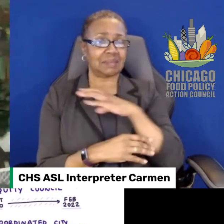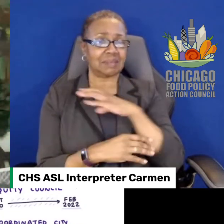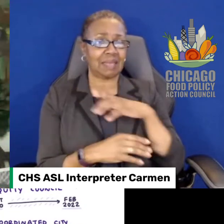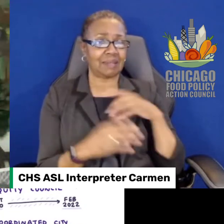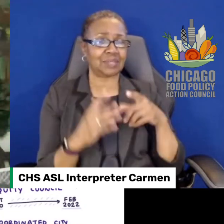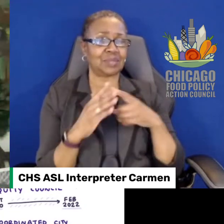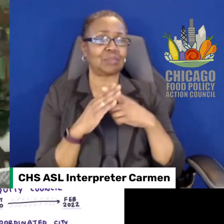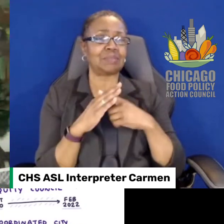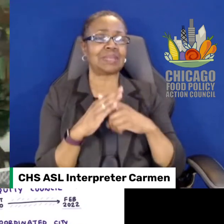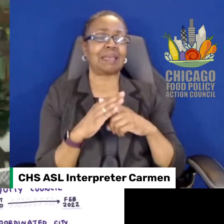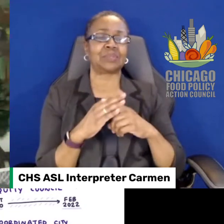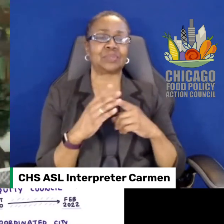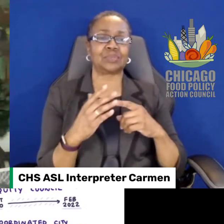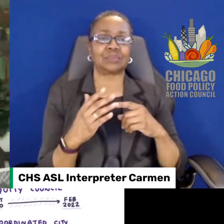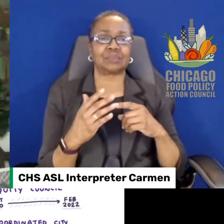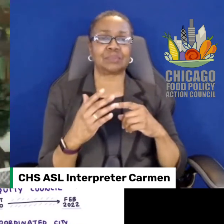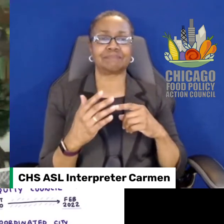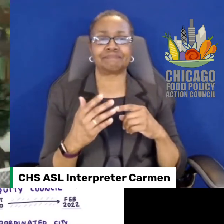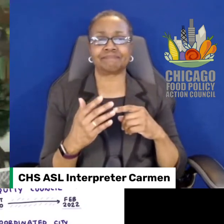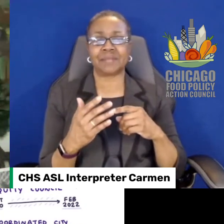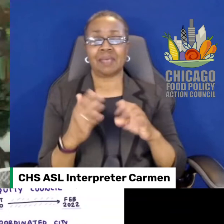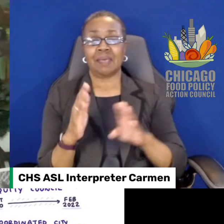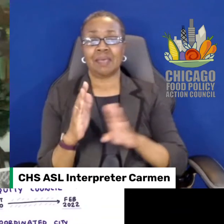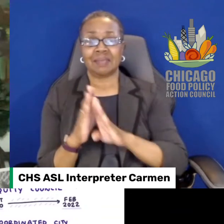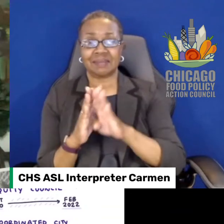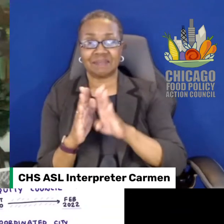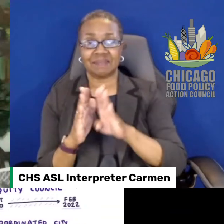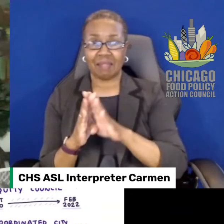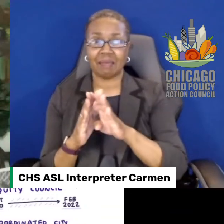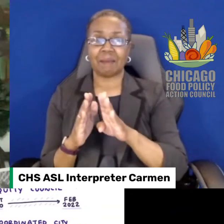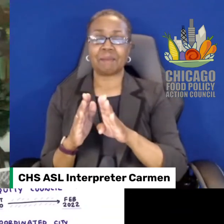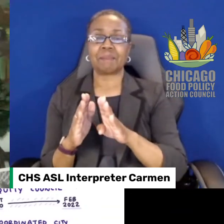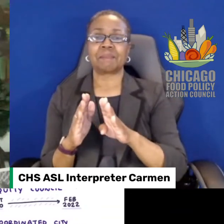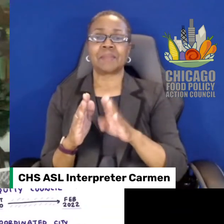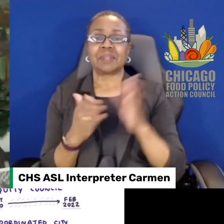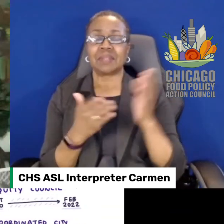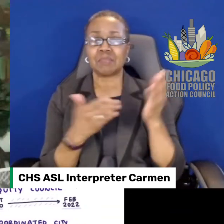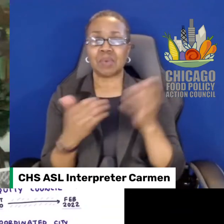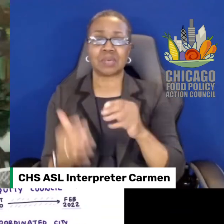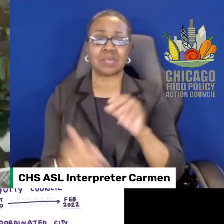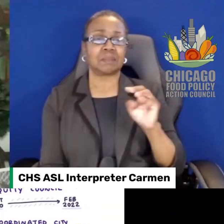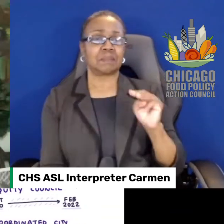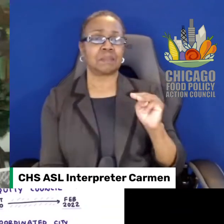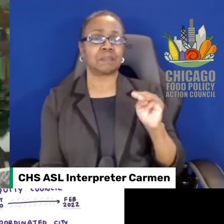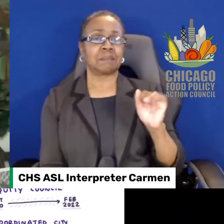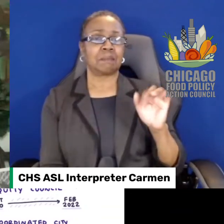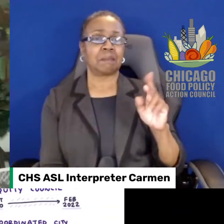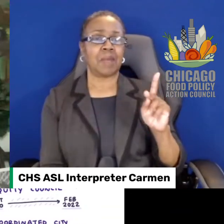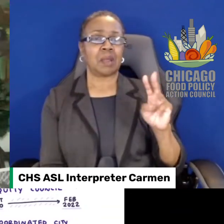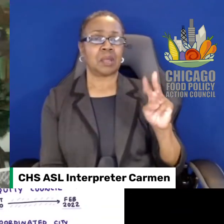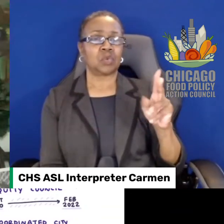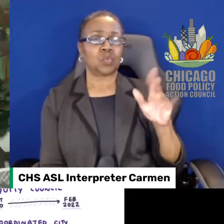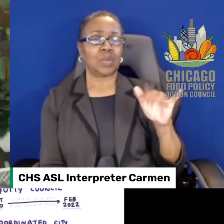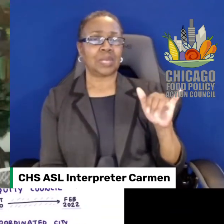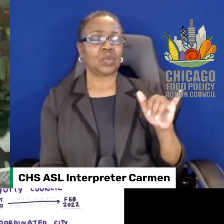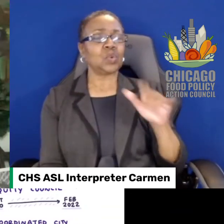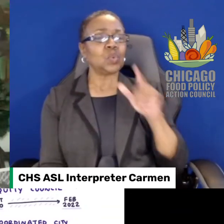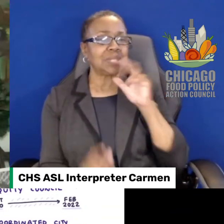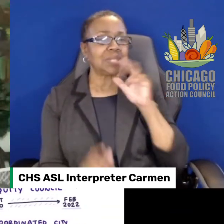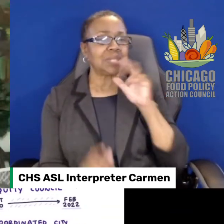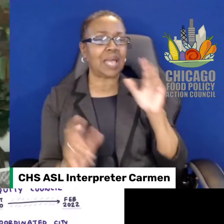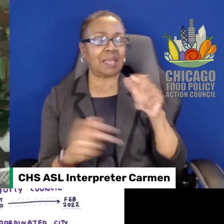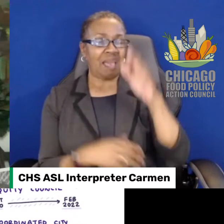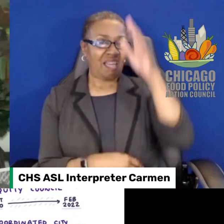to develop. We brought in Mark Winnie, who was kind of the godfather of food policy councils